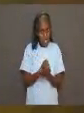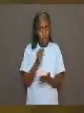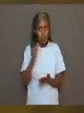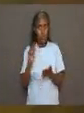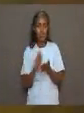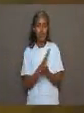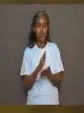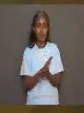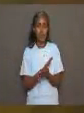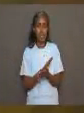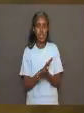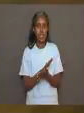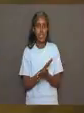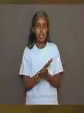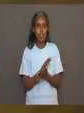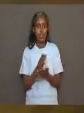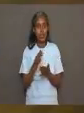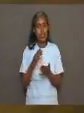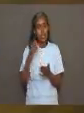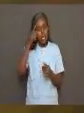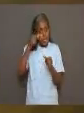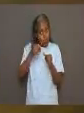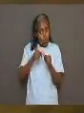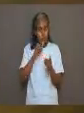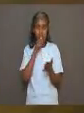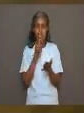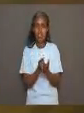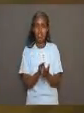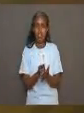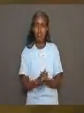paper so that you can record the data.